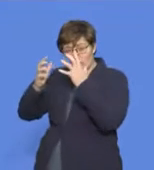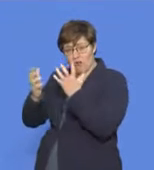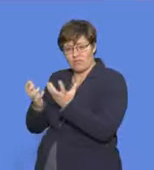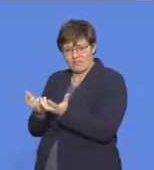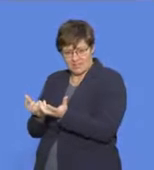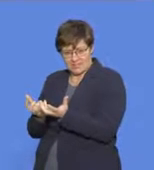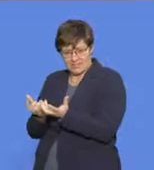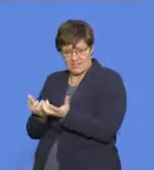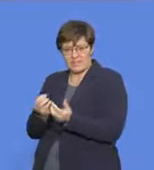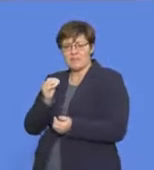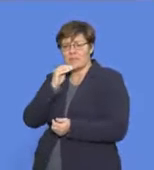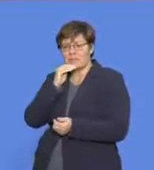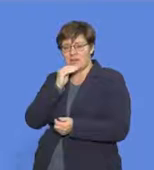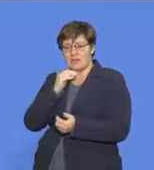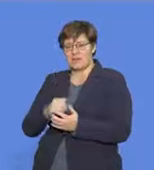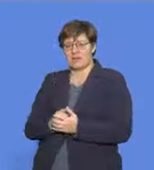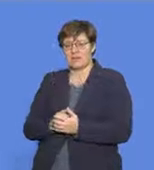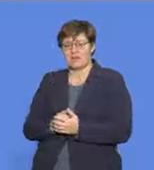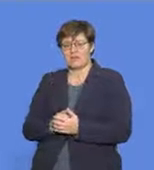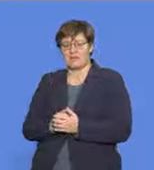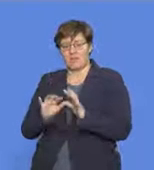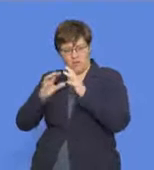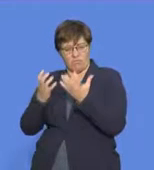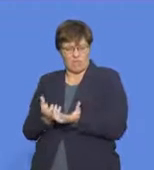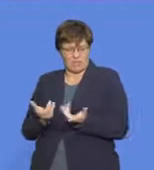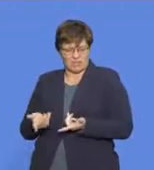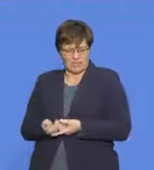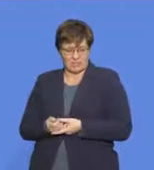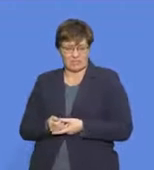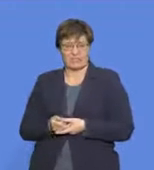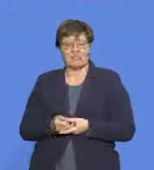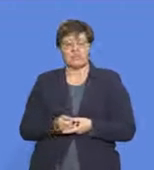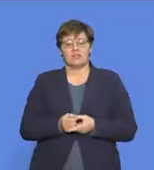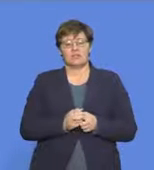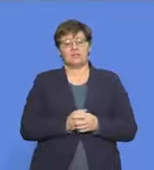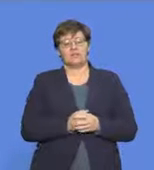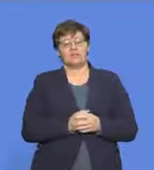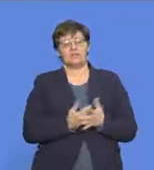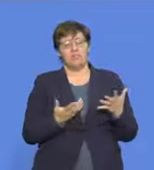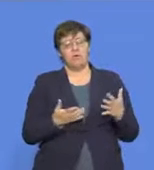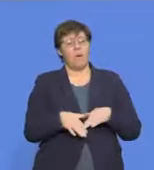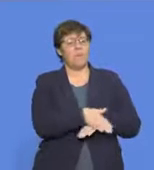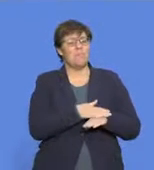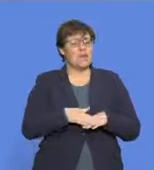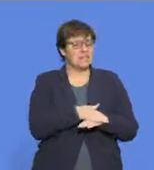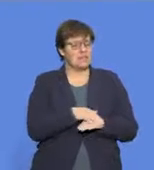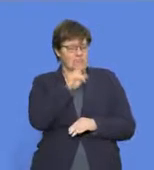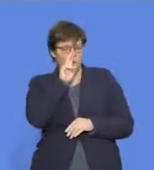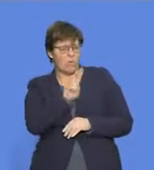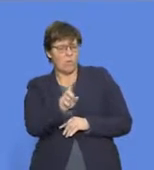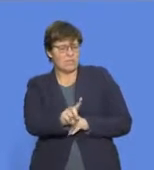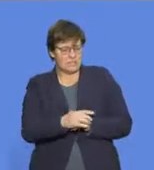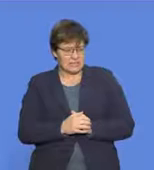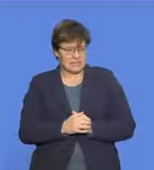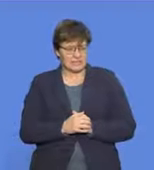geography, the second part, means, you know, the earth or part of the earth. So basically what we have a look here at when